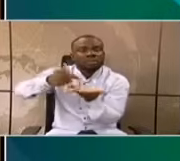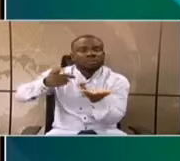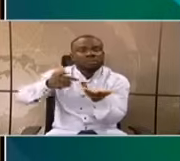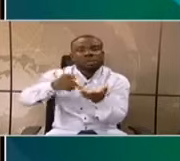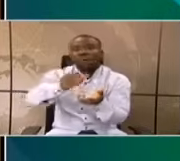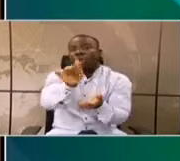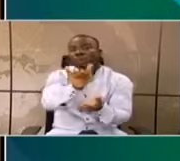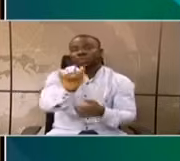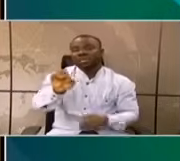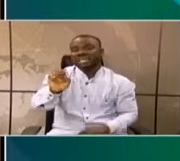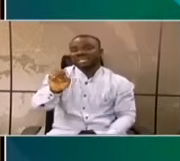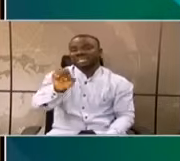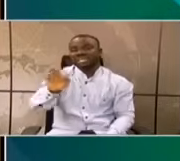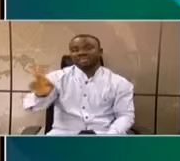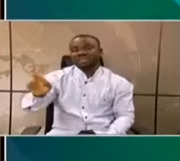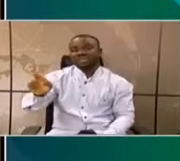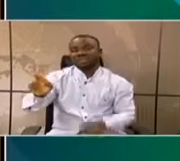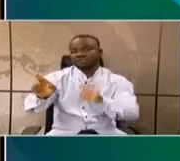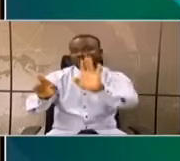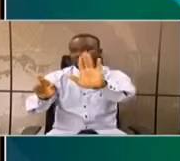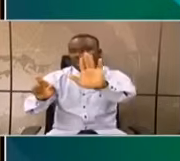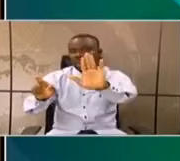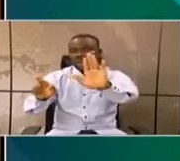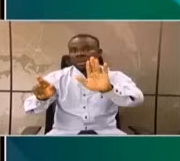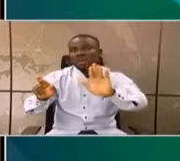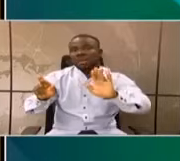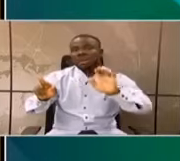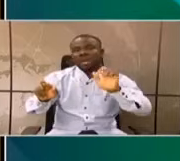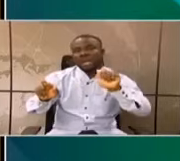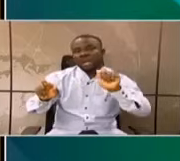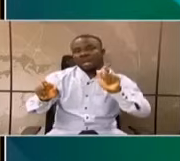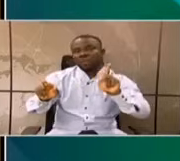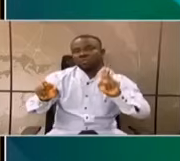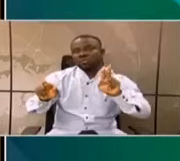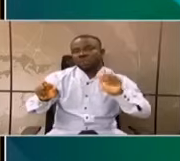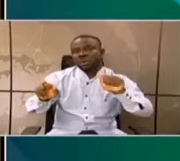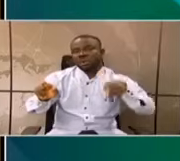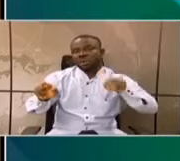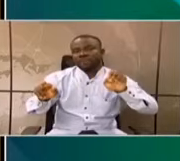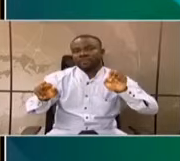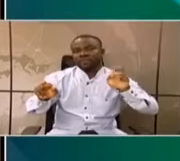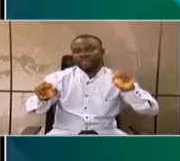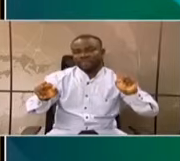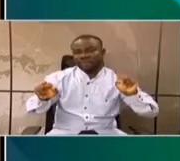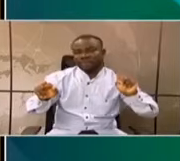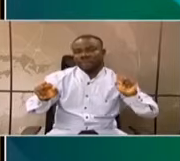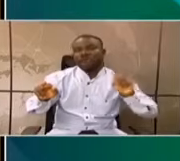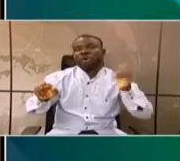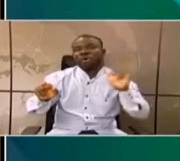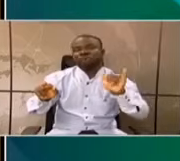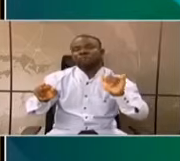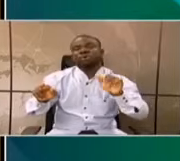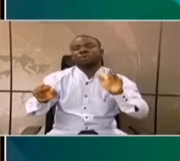Eastern region. We a Krapim enclave. We Krobo enclave.